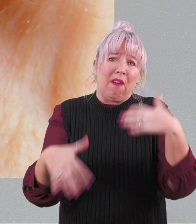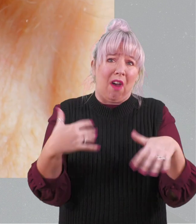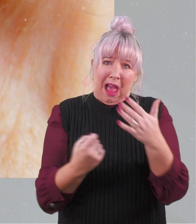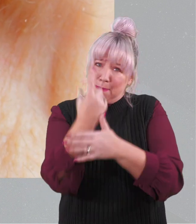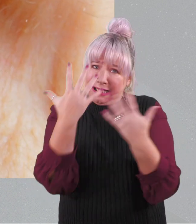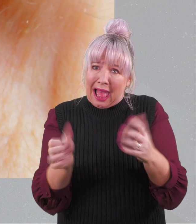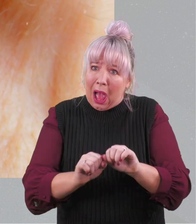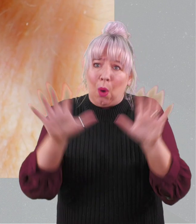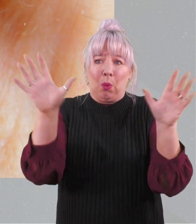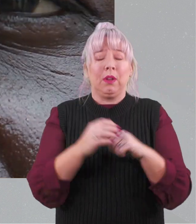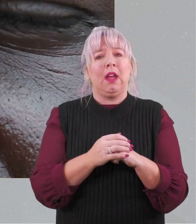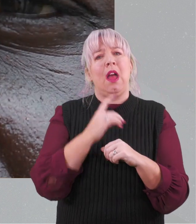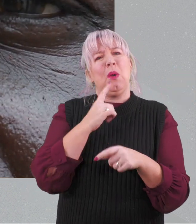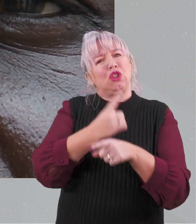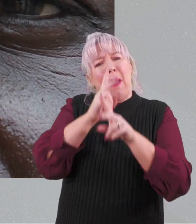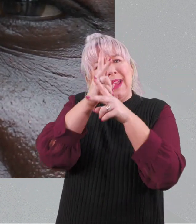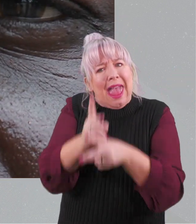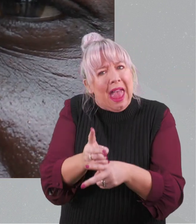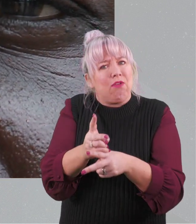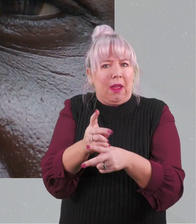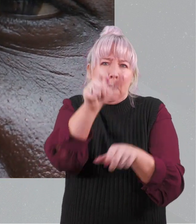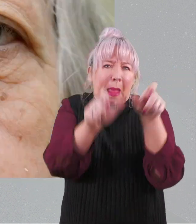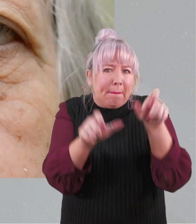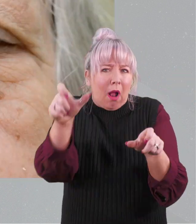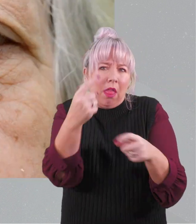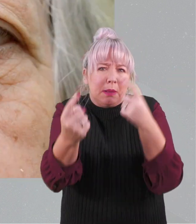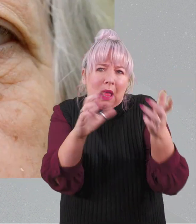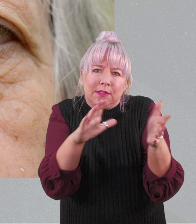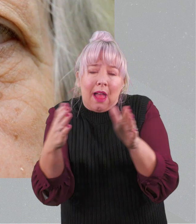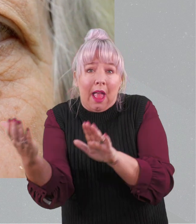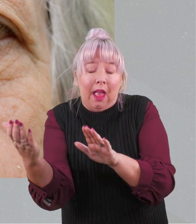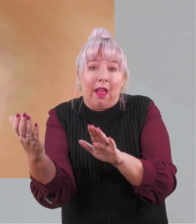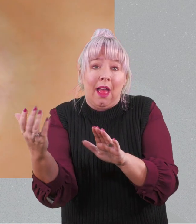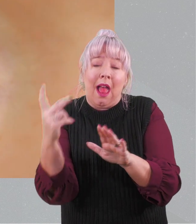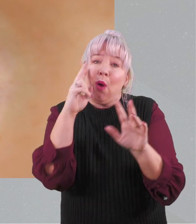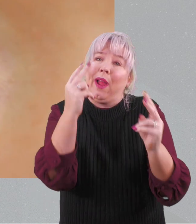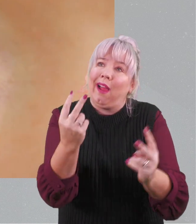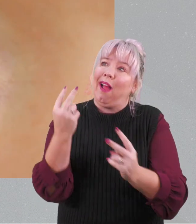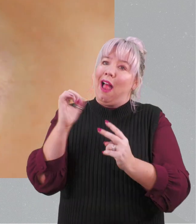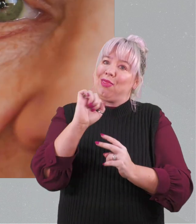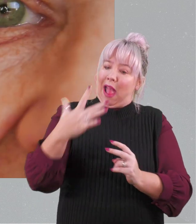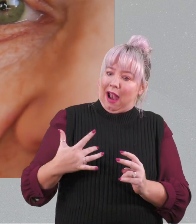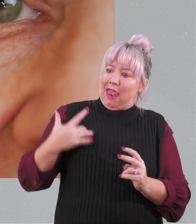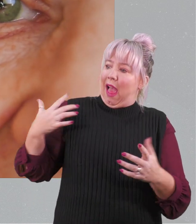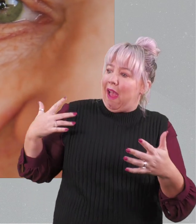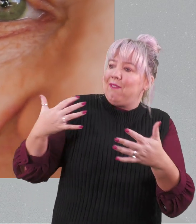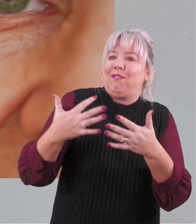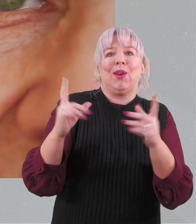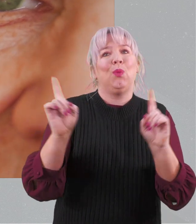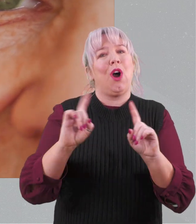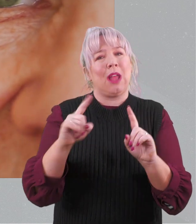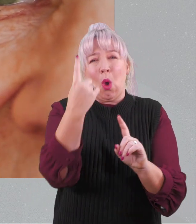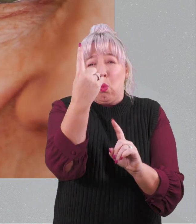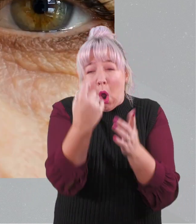now. When we talk about caring for people who are dying, this is more about life rather